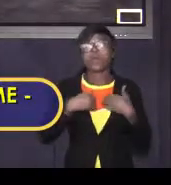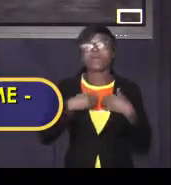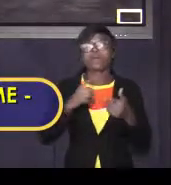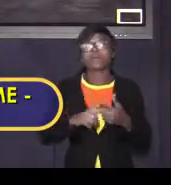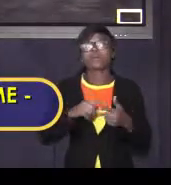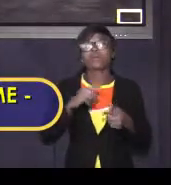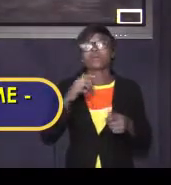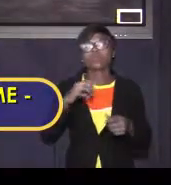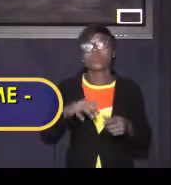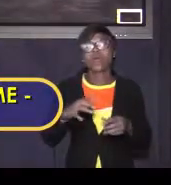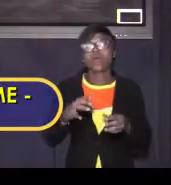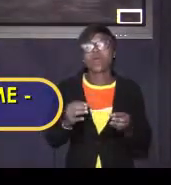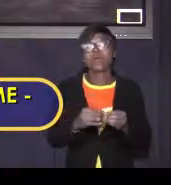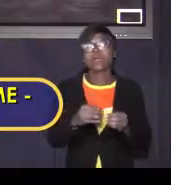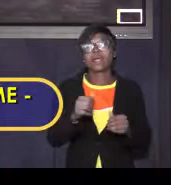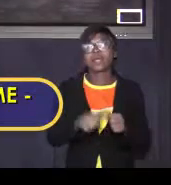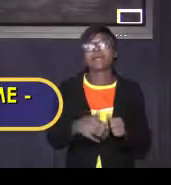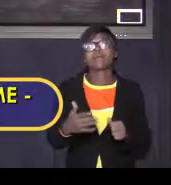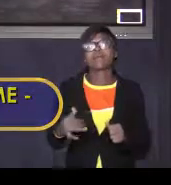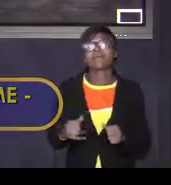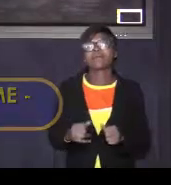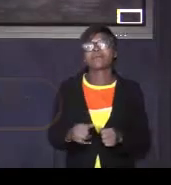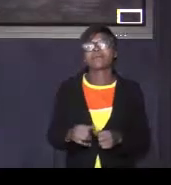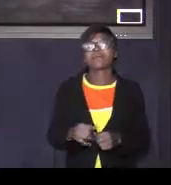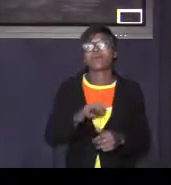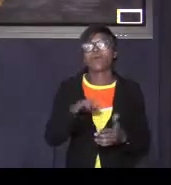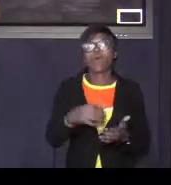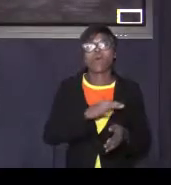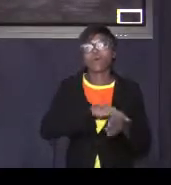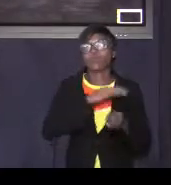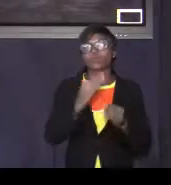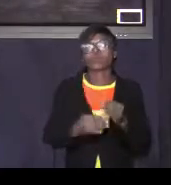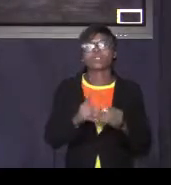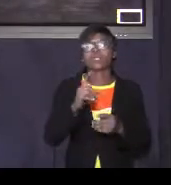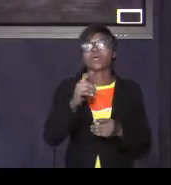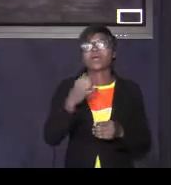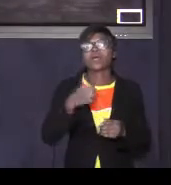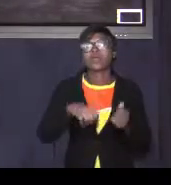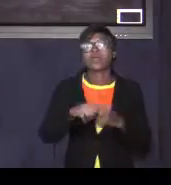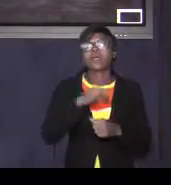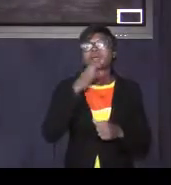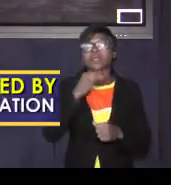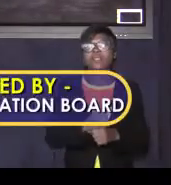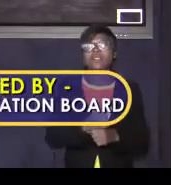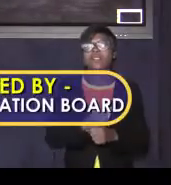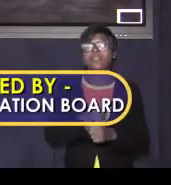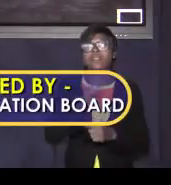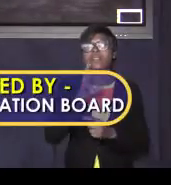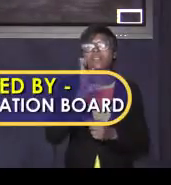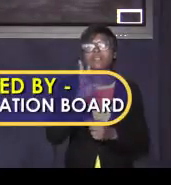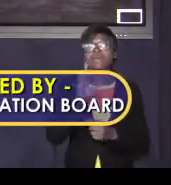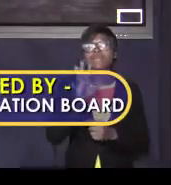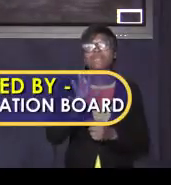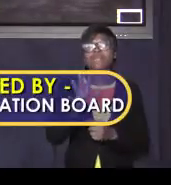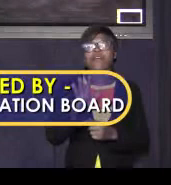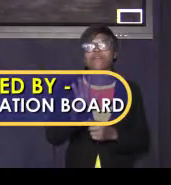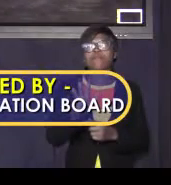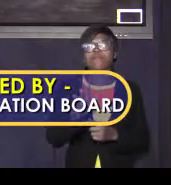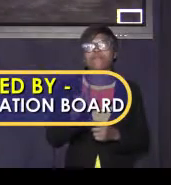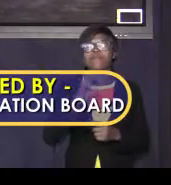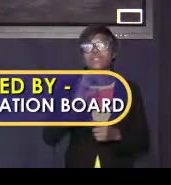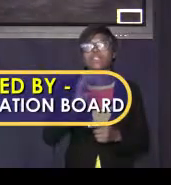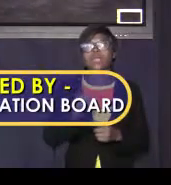everything. And so the total area is 75 centimeters squares plus 50 centimeters squares